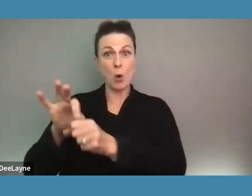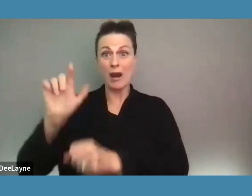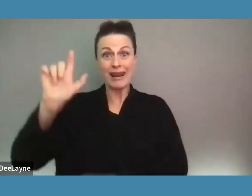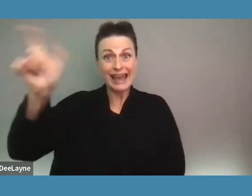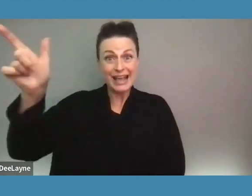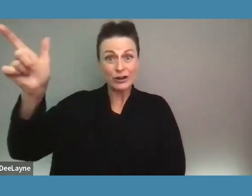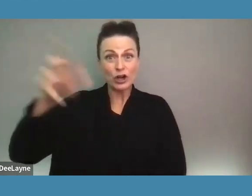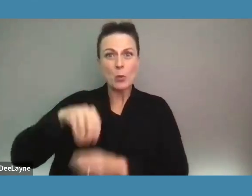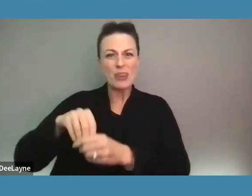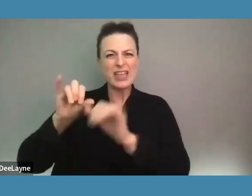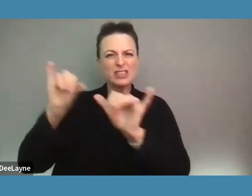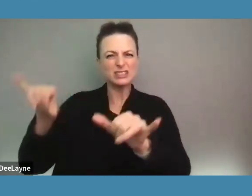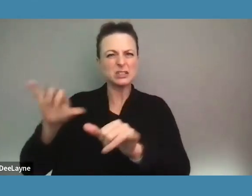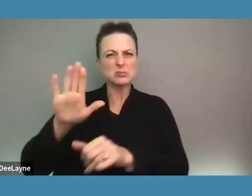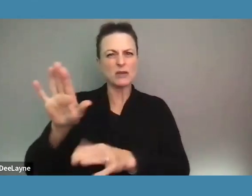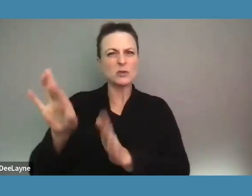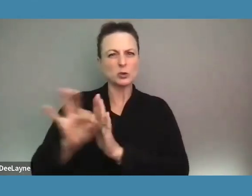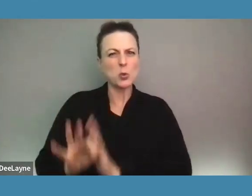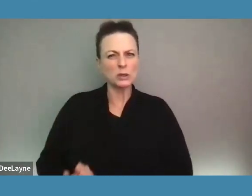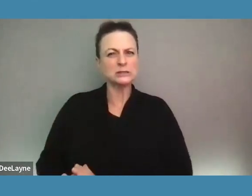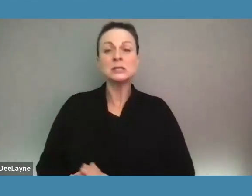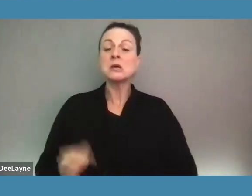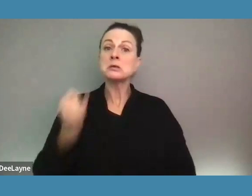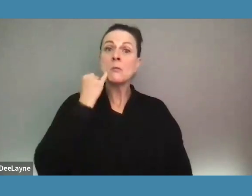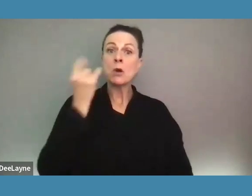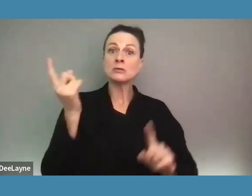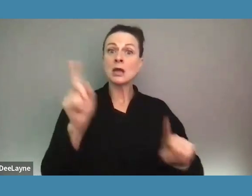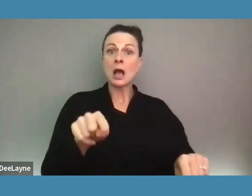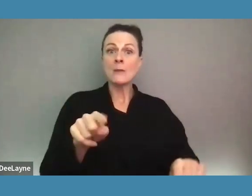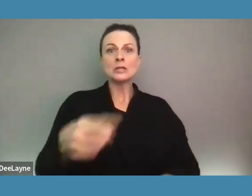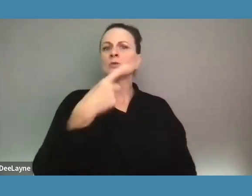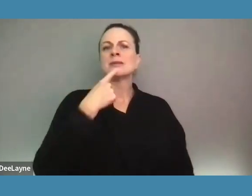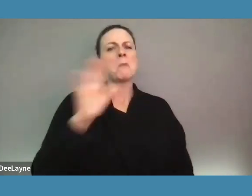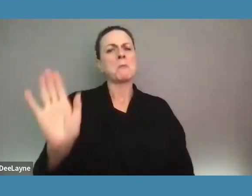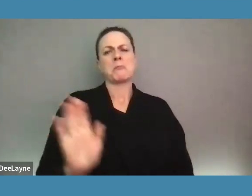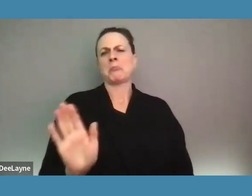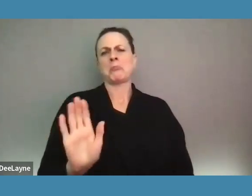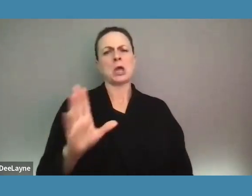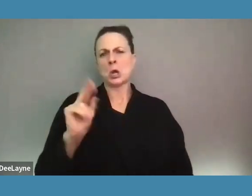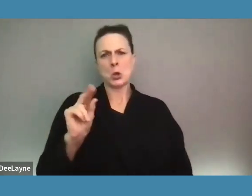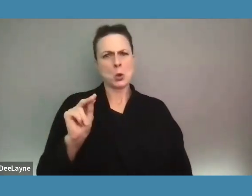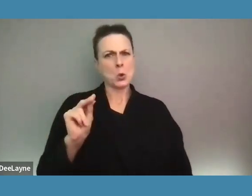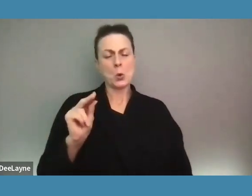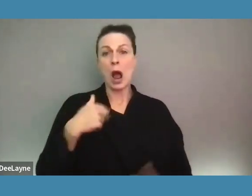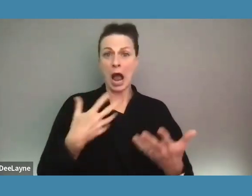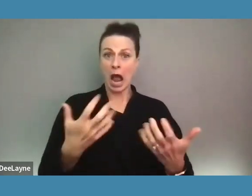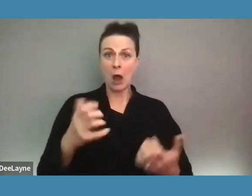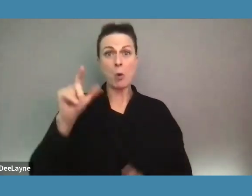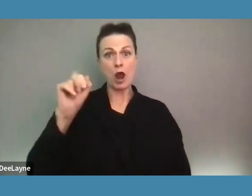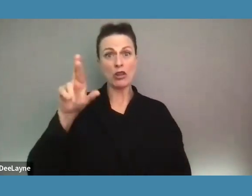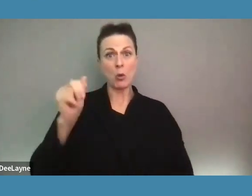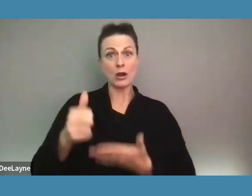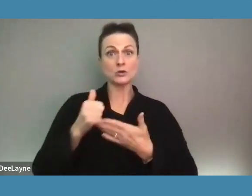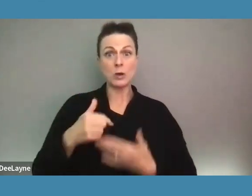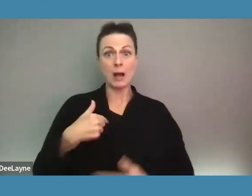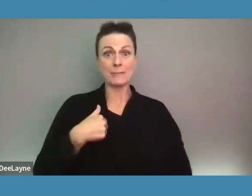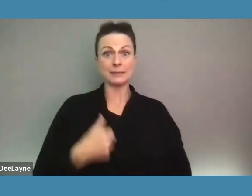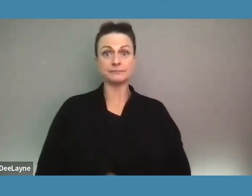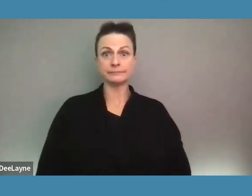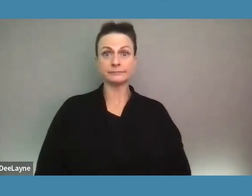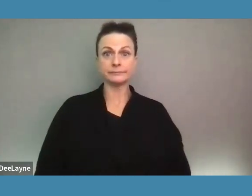assistant of your choice. So say they come and you decide, no, hey, I want Laura to help me.